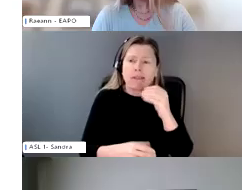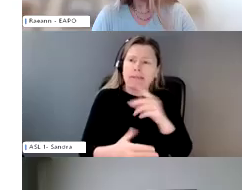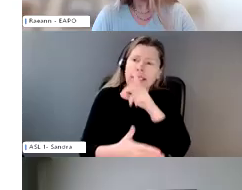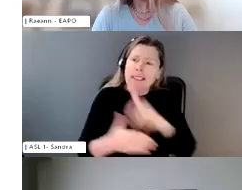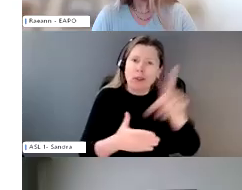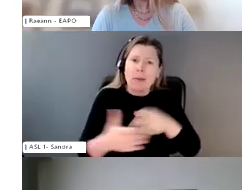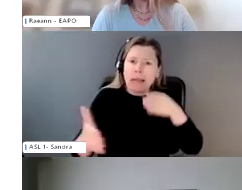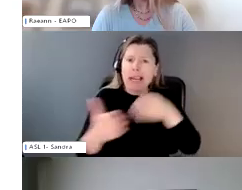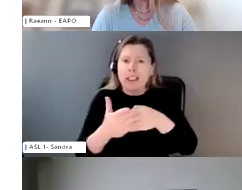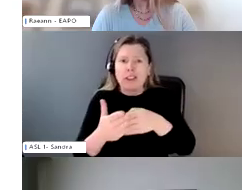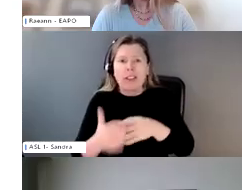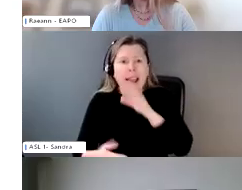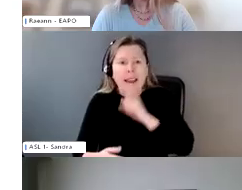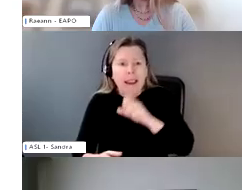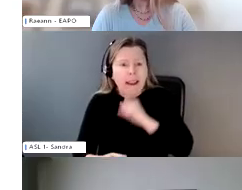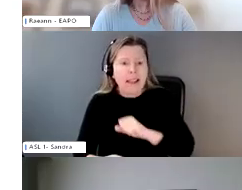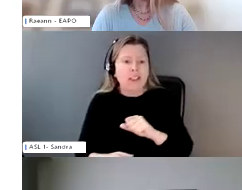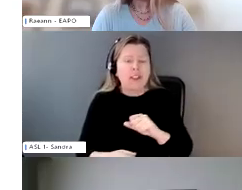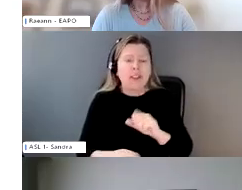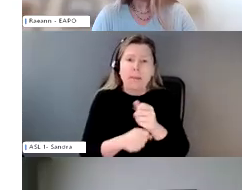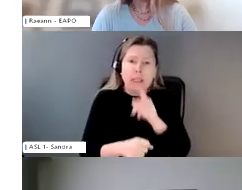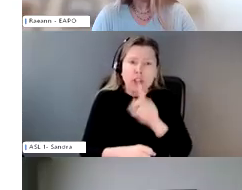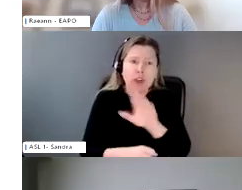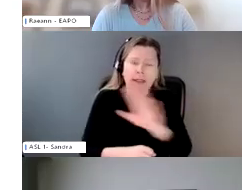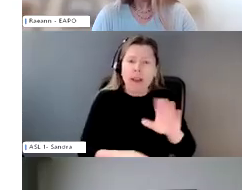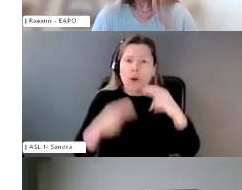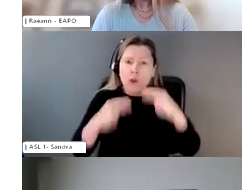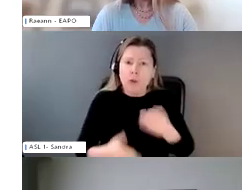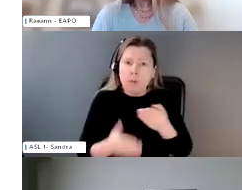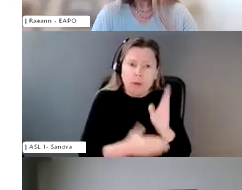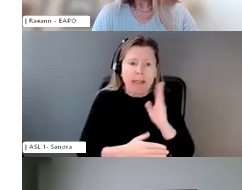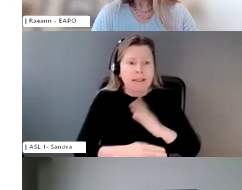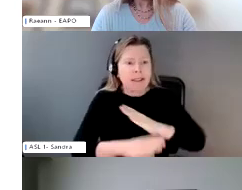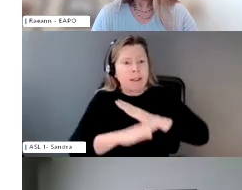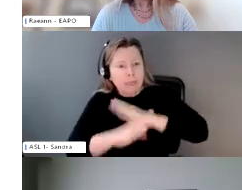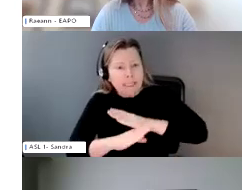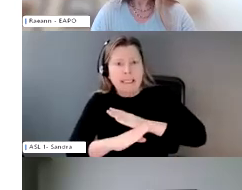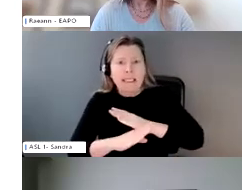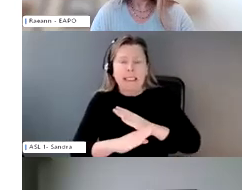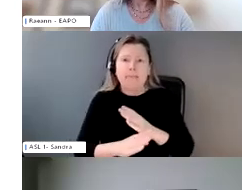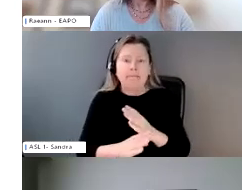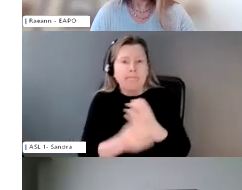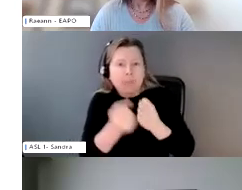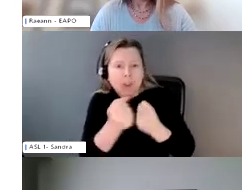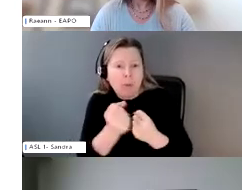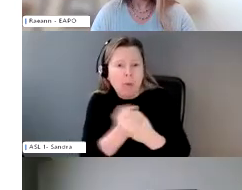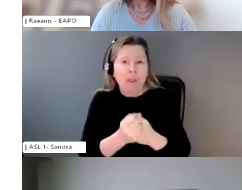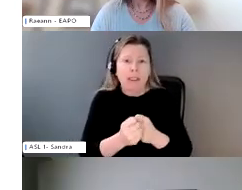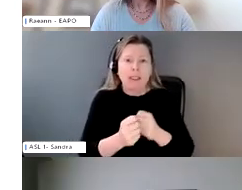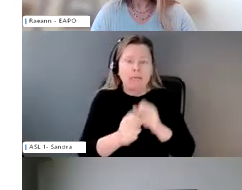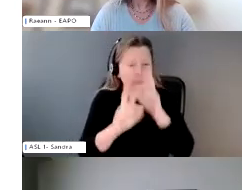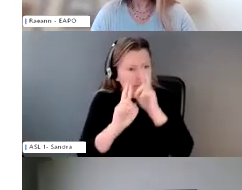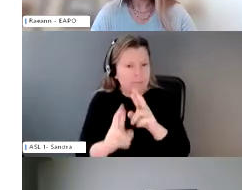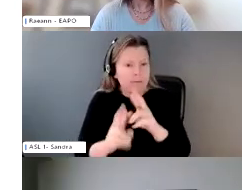human rights are advanced, protected, and respected. We are mandated as an organization